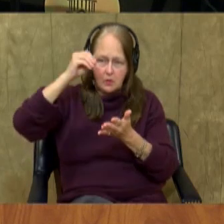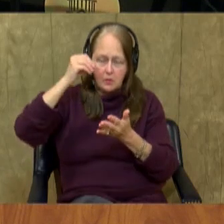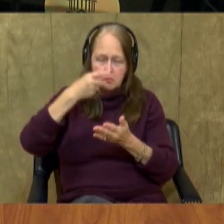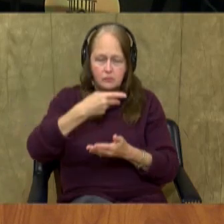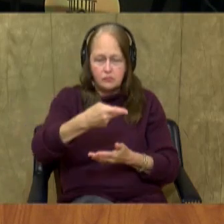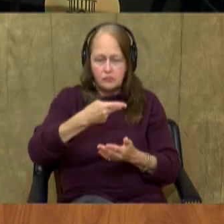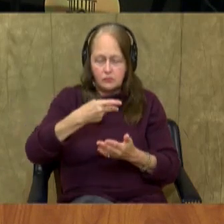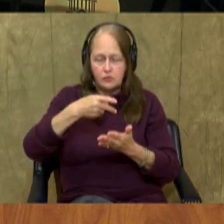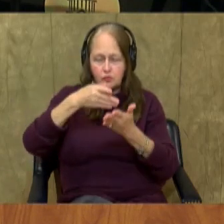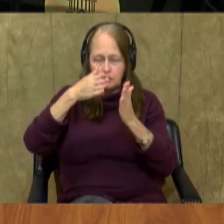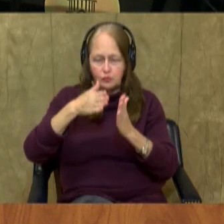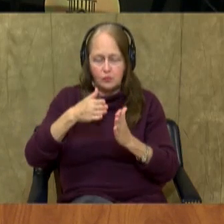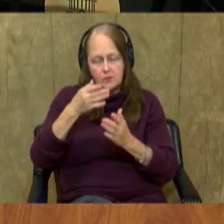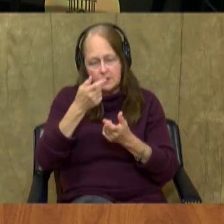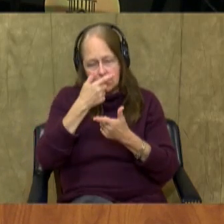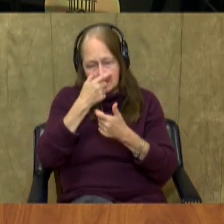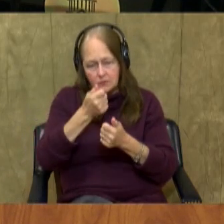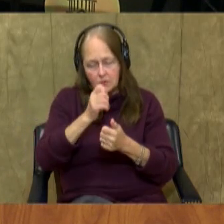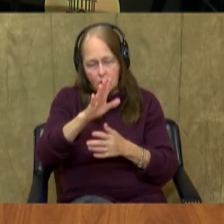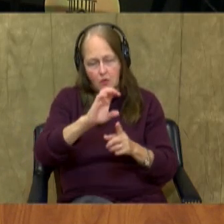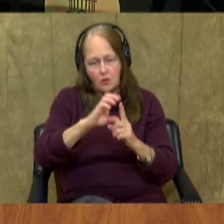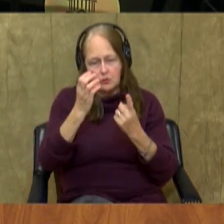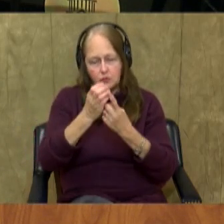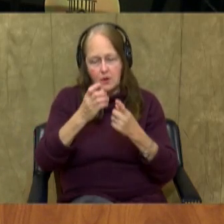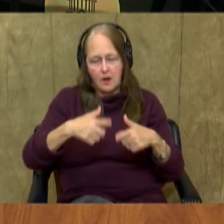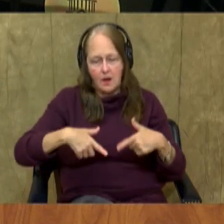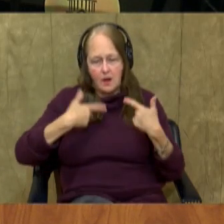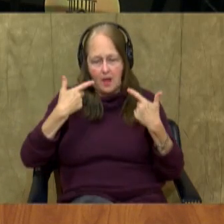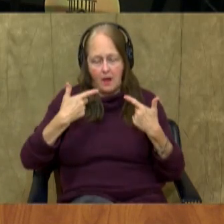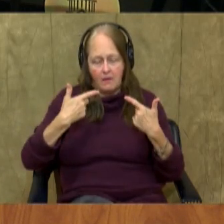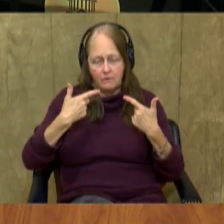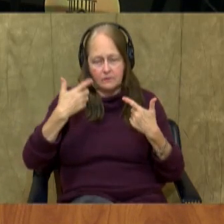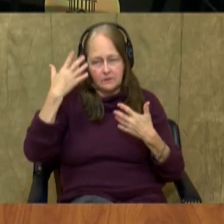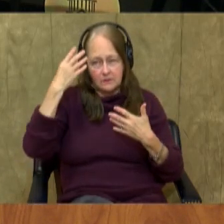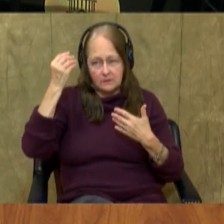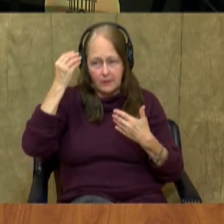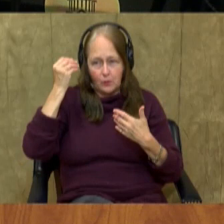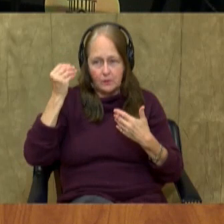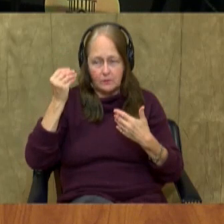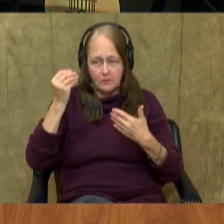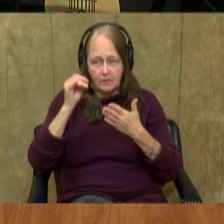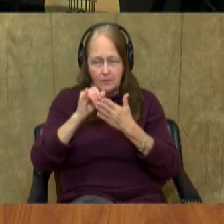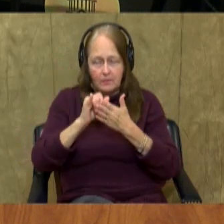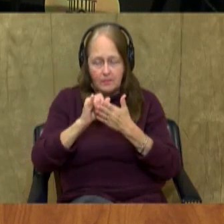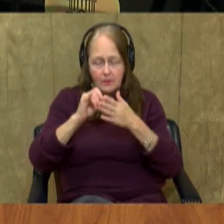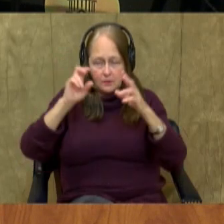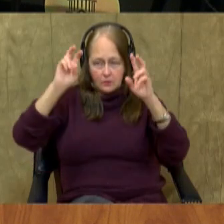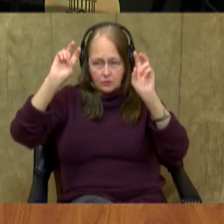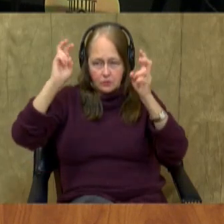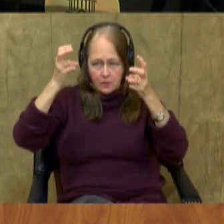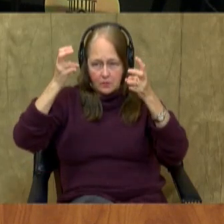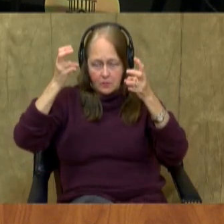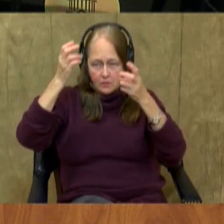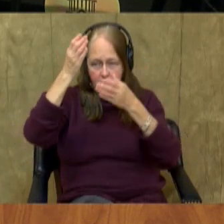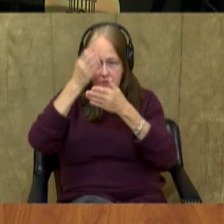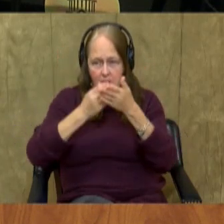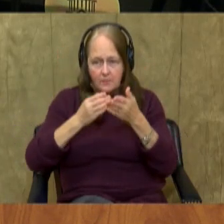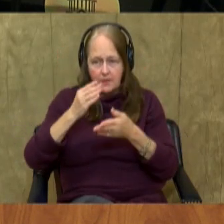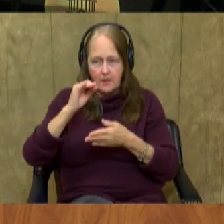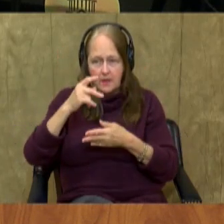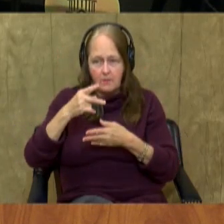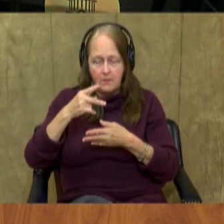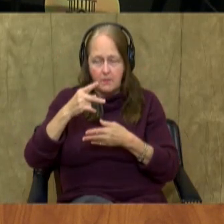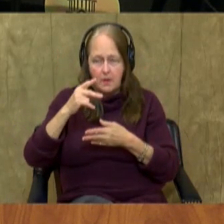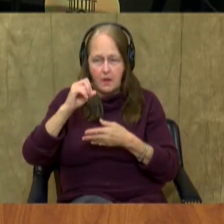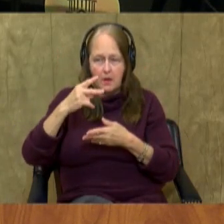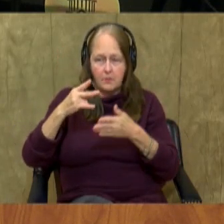interests, cultures, and life experiences. The subject matter of lyrics of some hip hop songs may